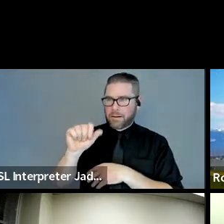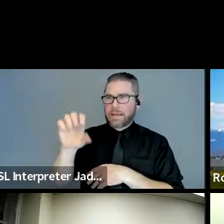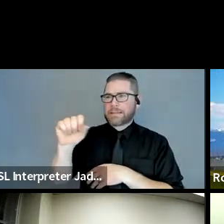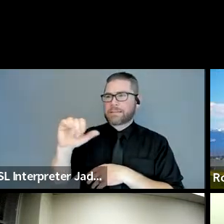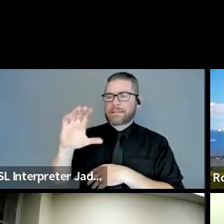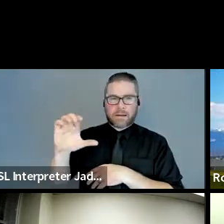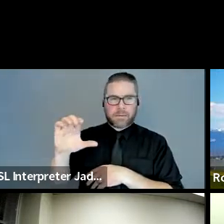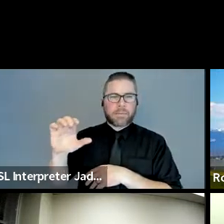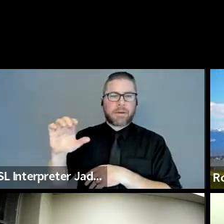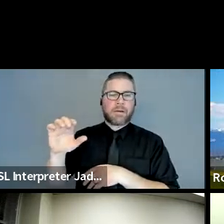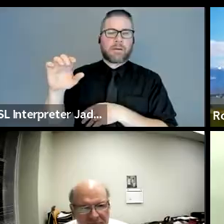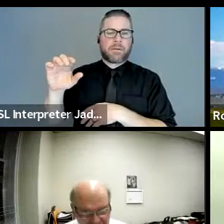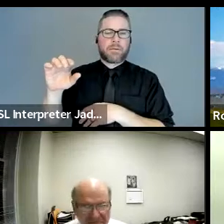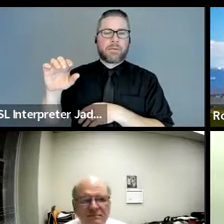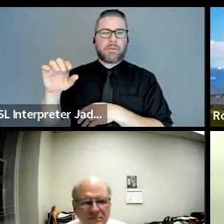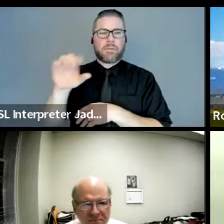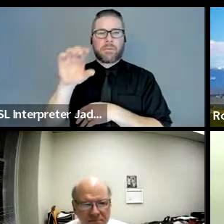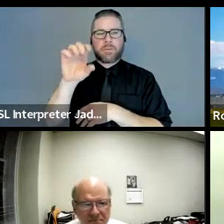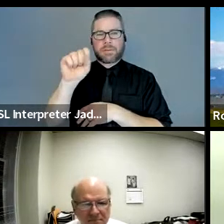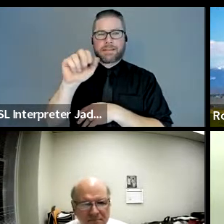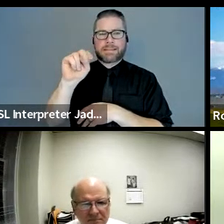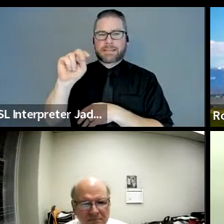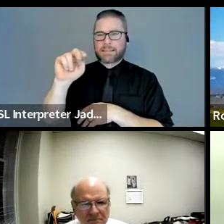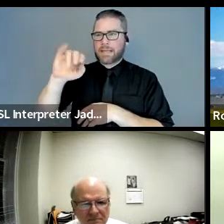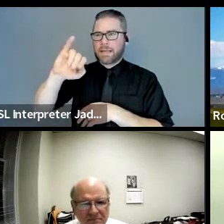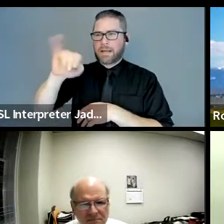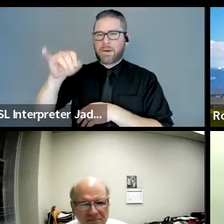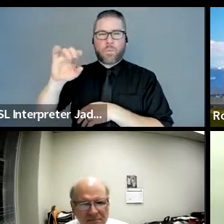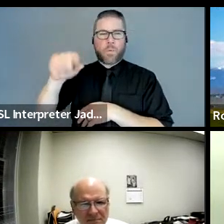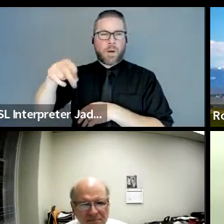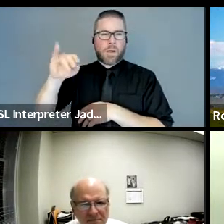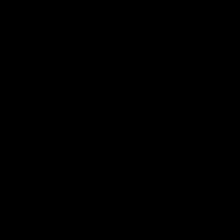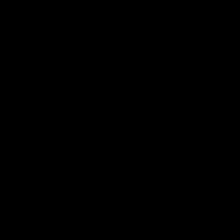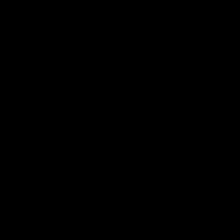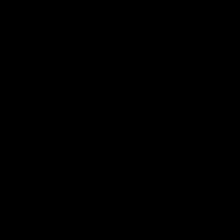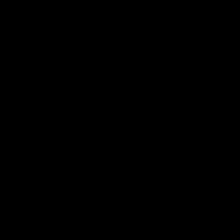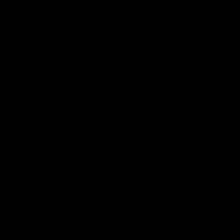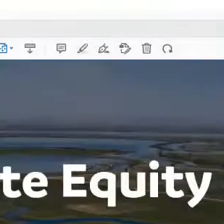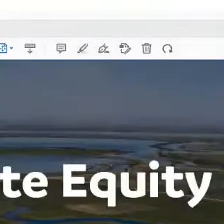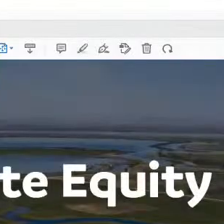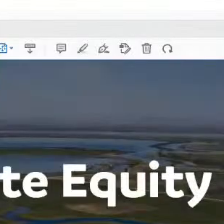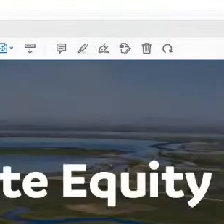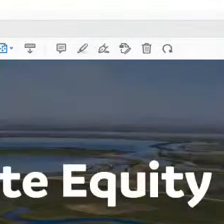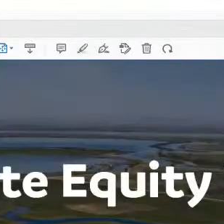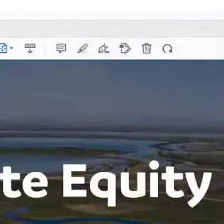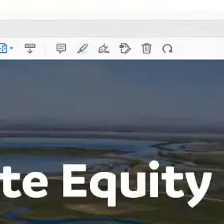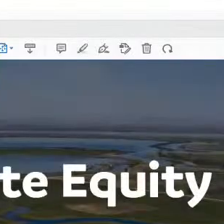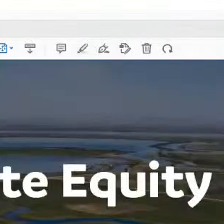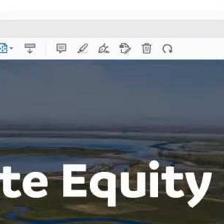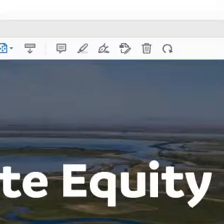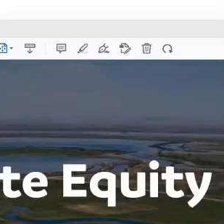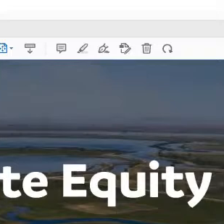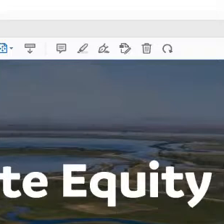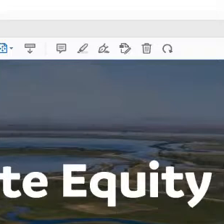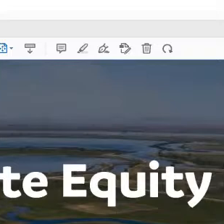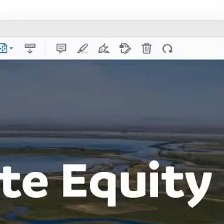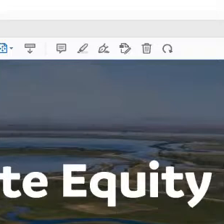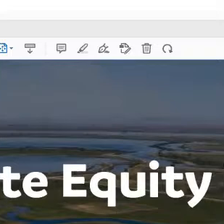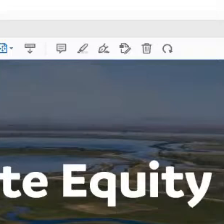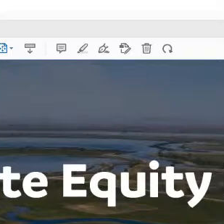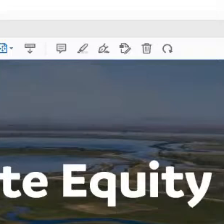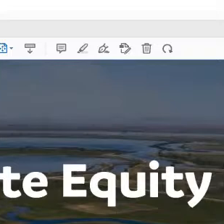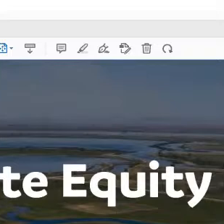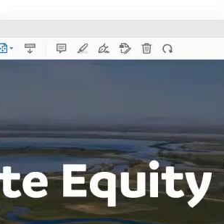are now on camera. They both will be sharing some of their strategies and actions to adapt and respond to identified